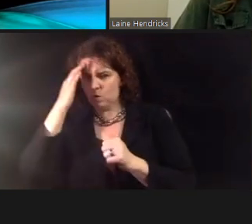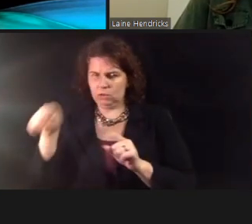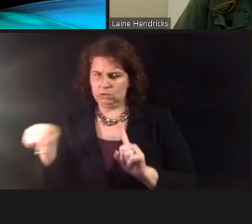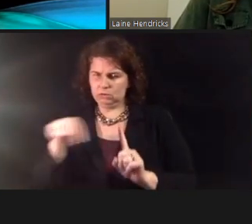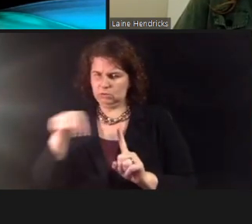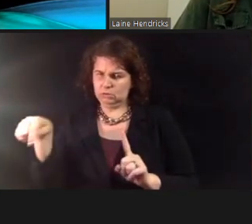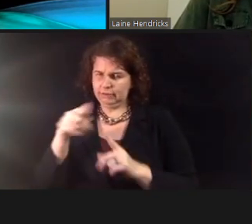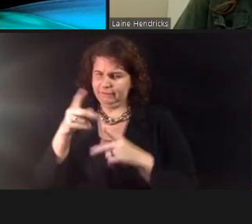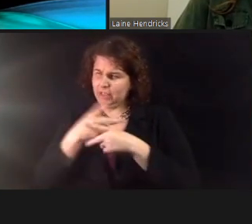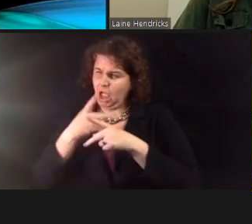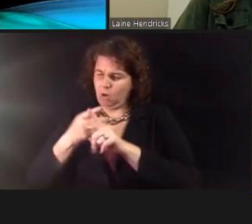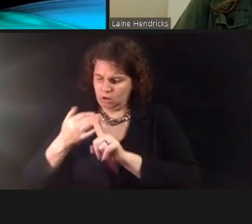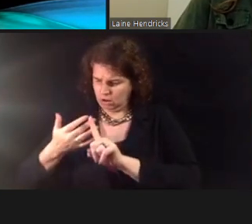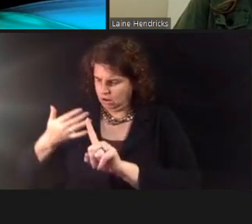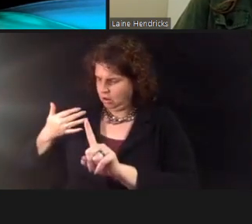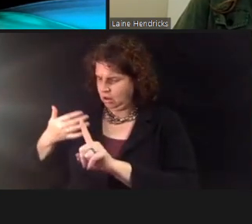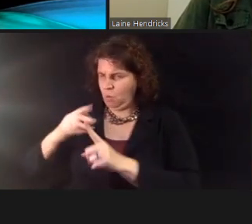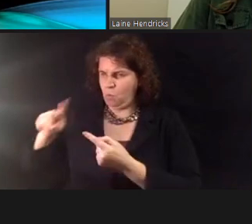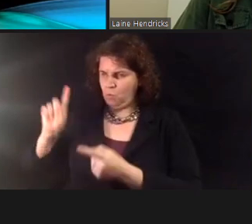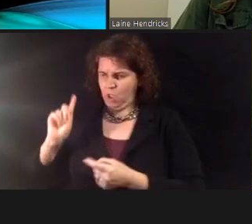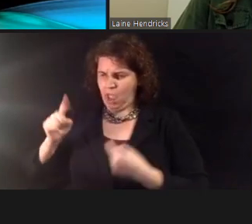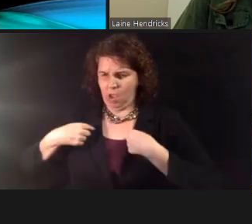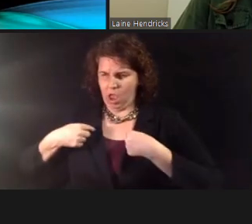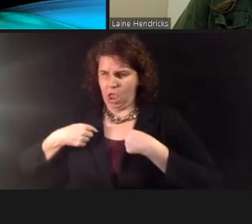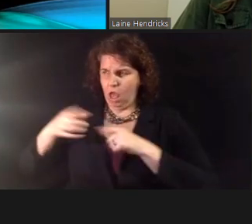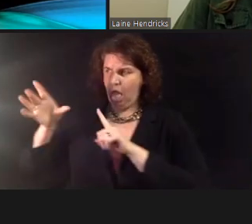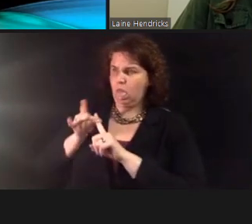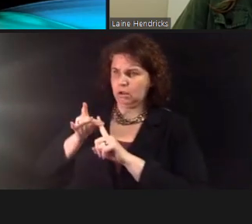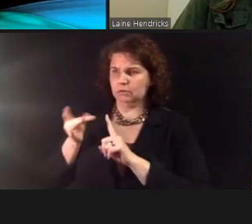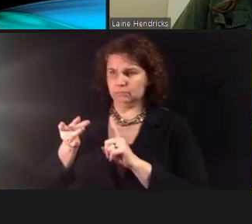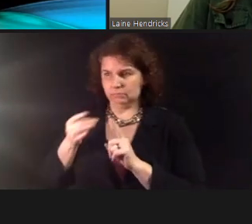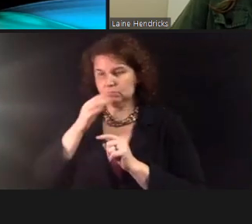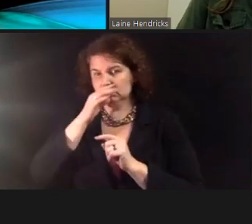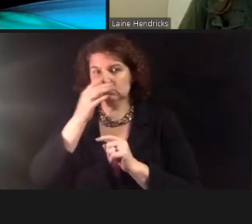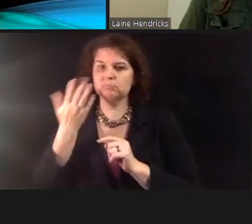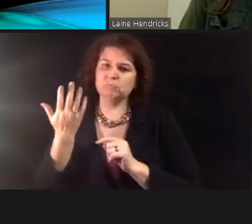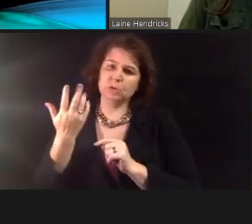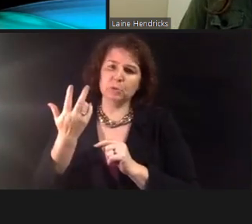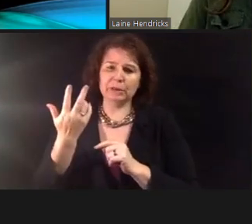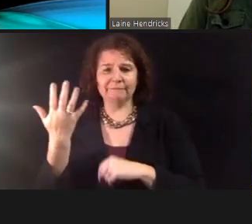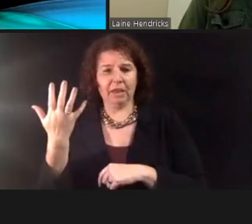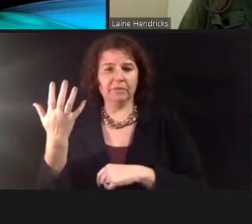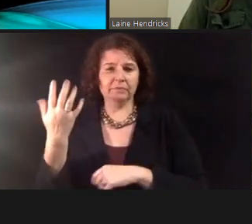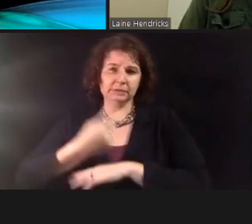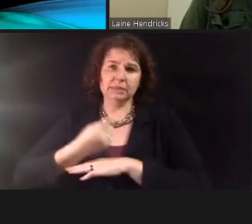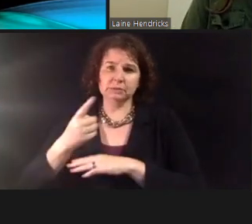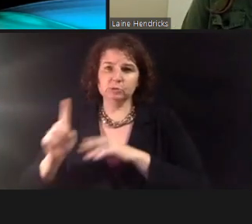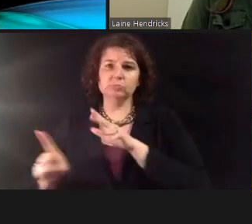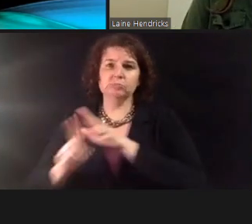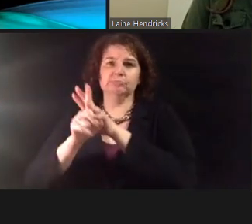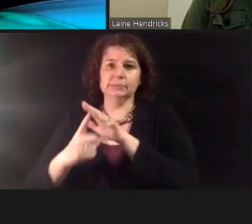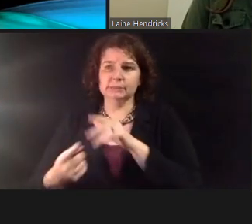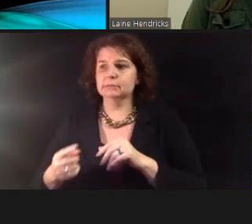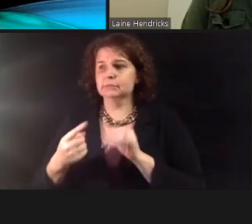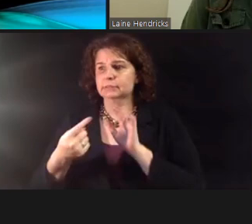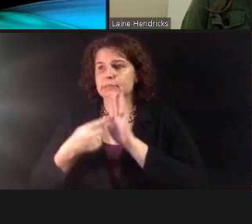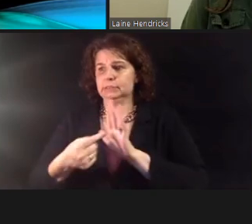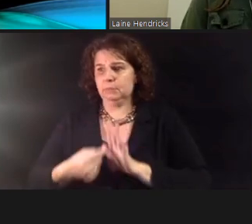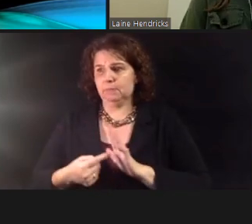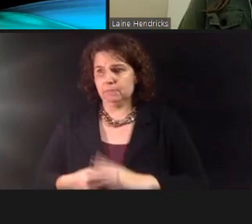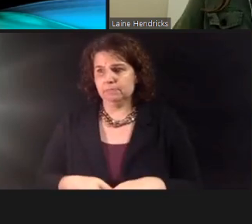develop symptoms. So we don't, and that's a good question, because sometimes people feel like, oh, I think I was exposed. I need a test right